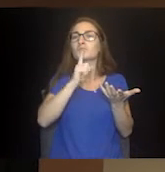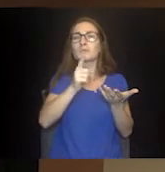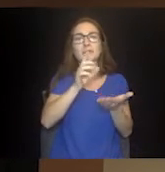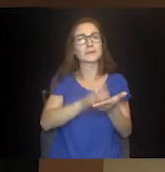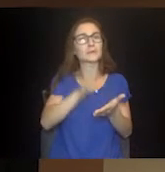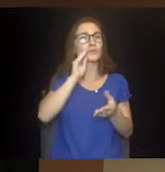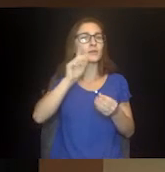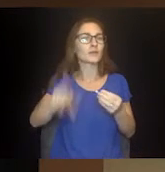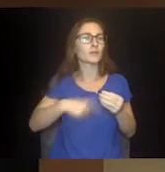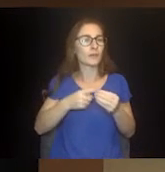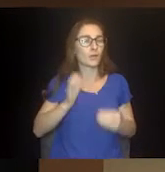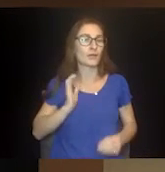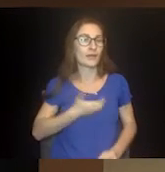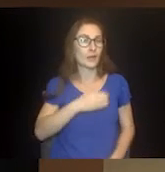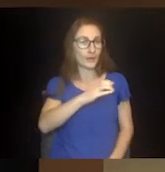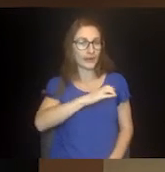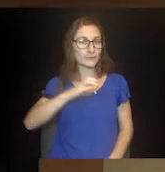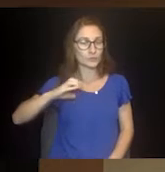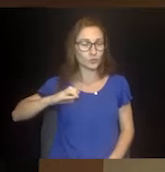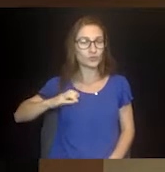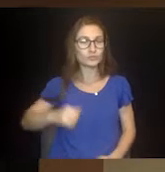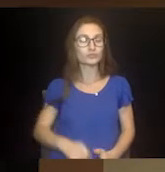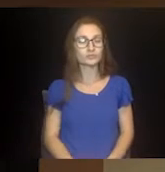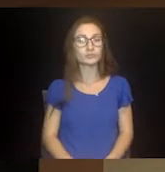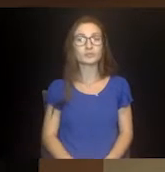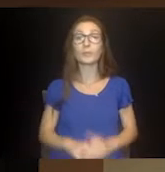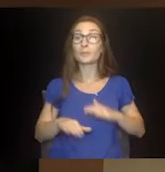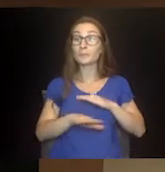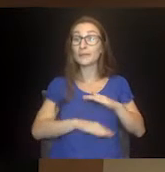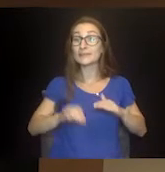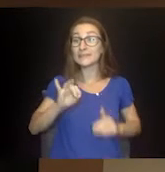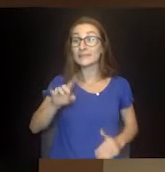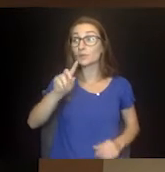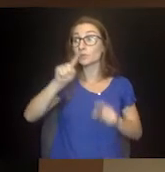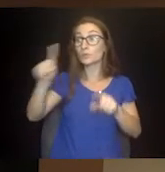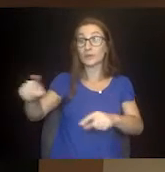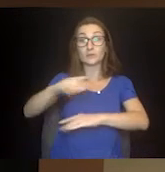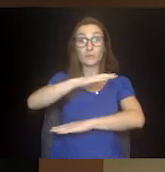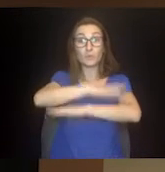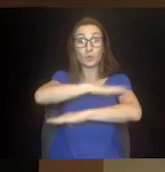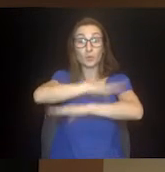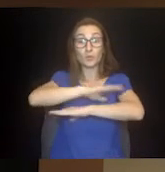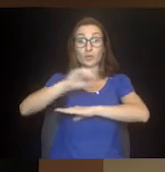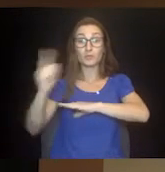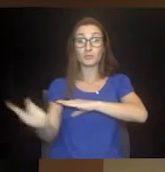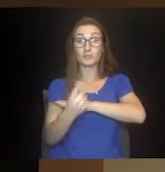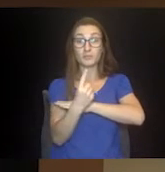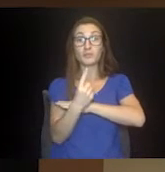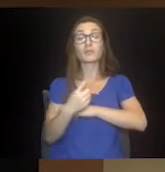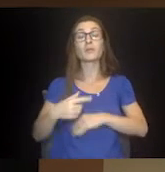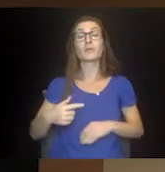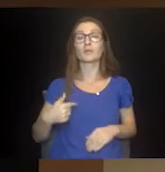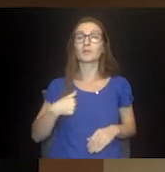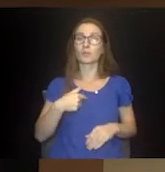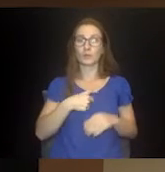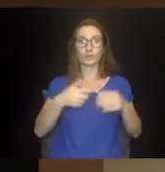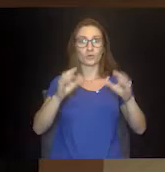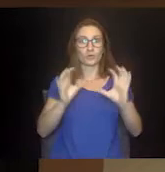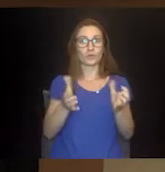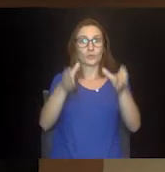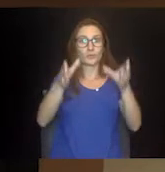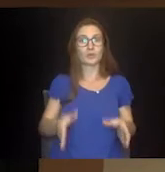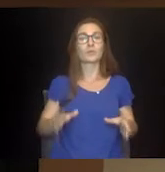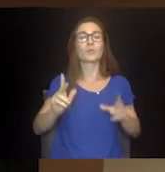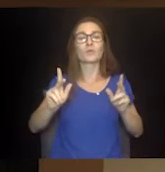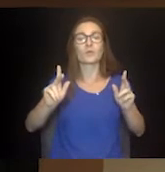discussing getting to know what our council is all about. So basically, if you guys have been to our booth, or we have been, discussing